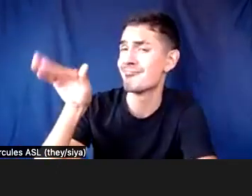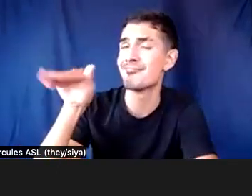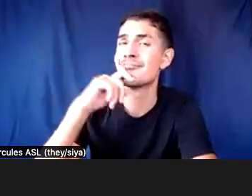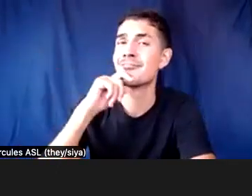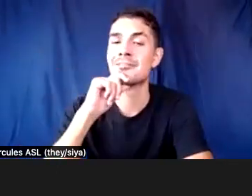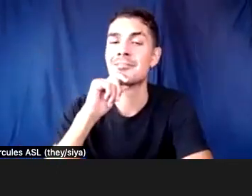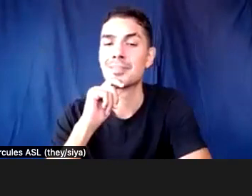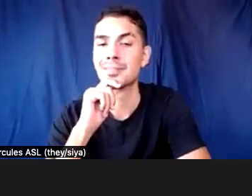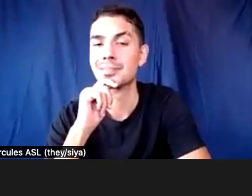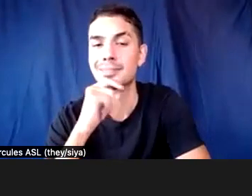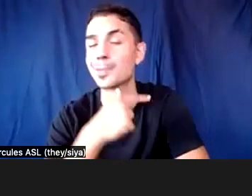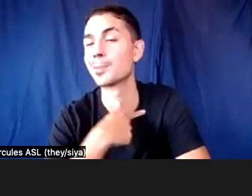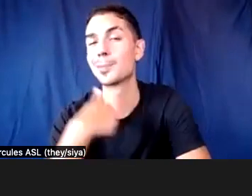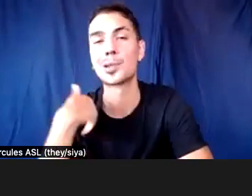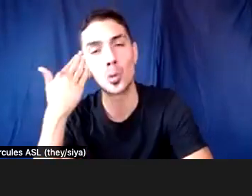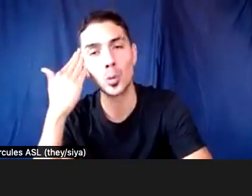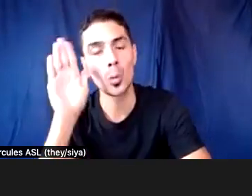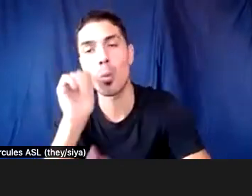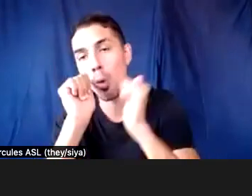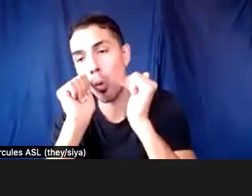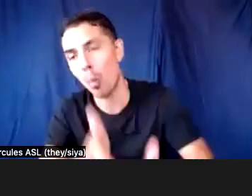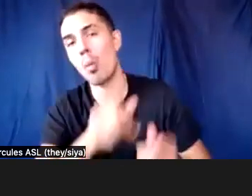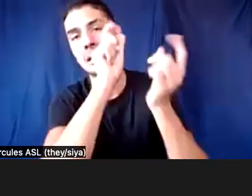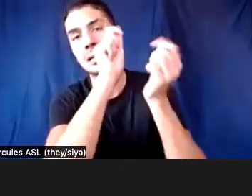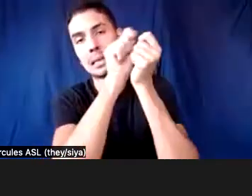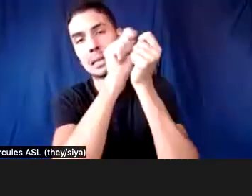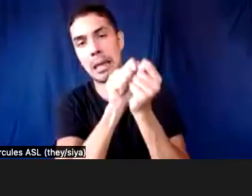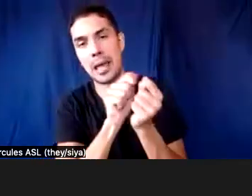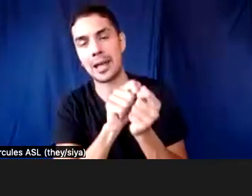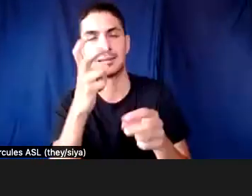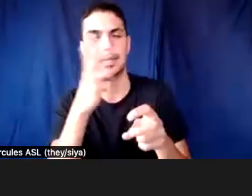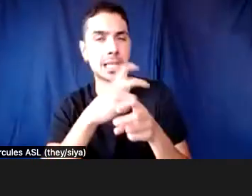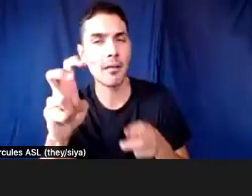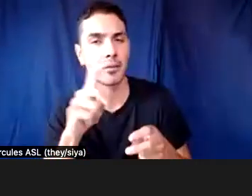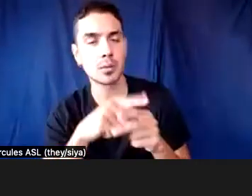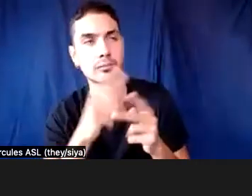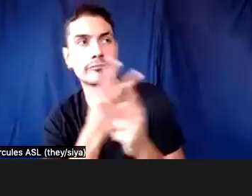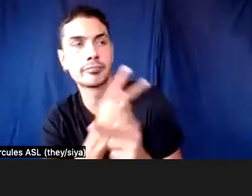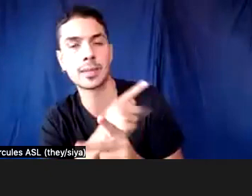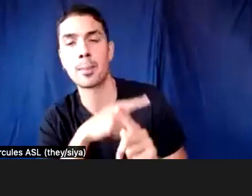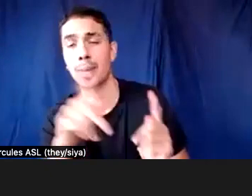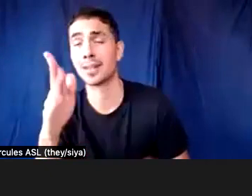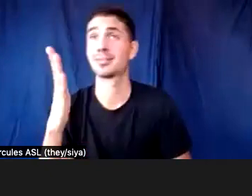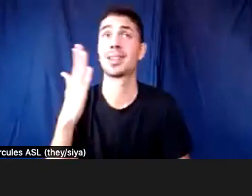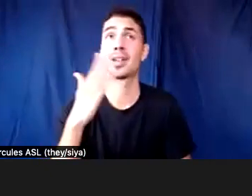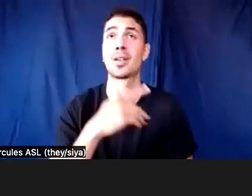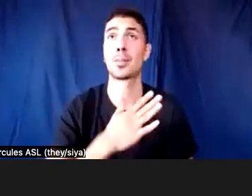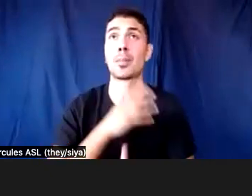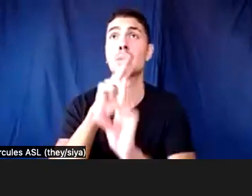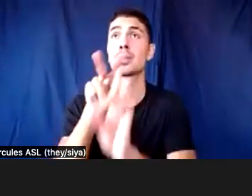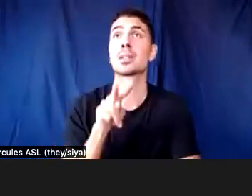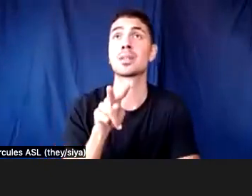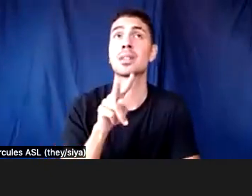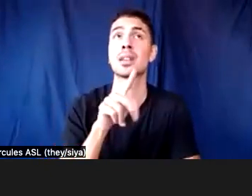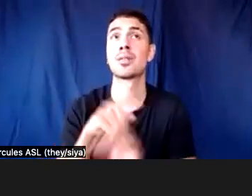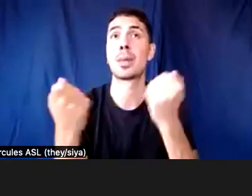We don't know all the details, so it's hard to say, but those are some things on the top of my head that I think that could be helpful from an advocate perspective.